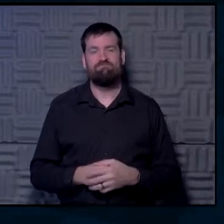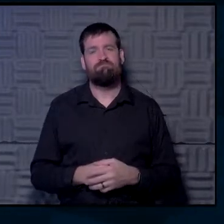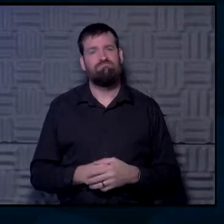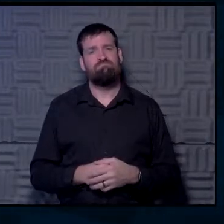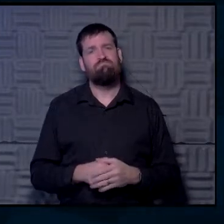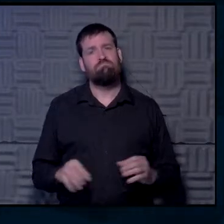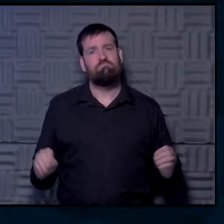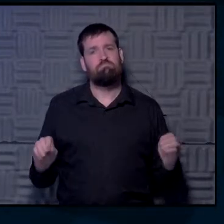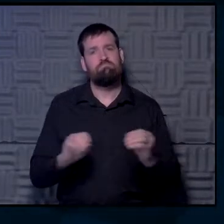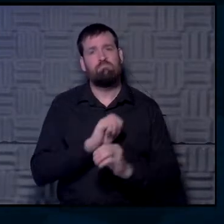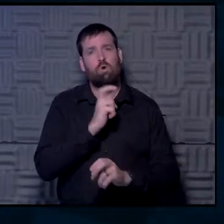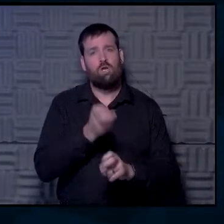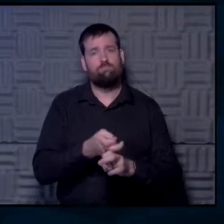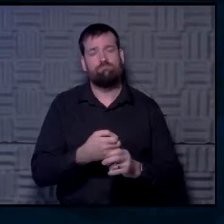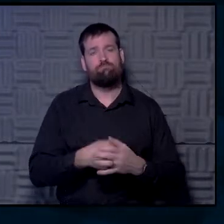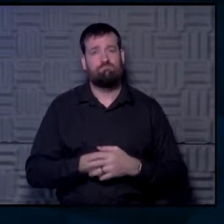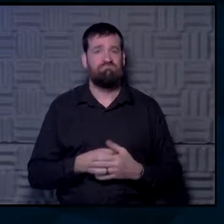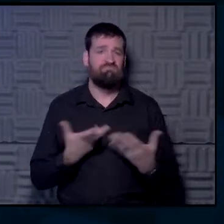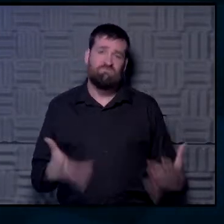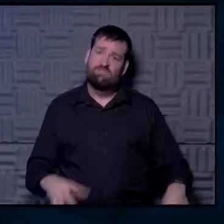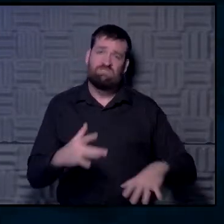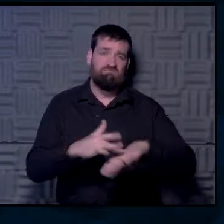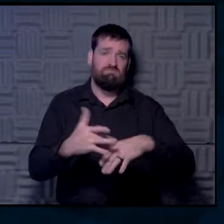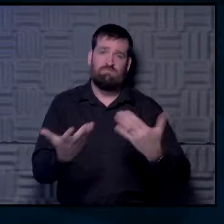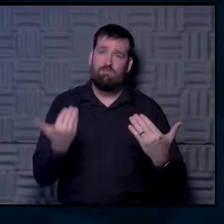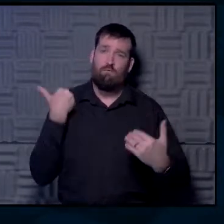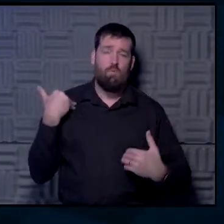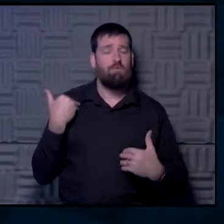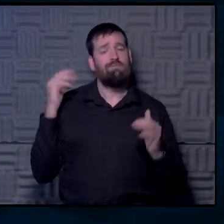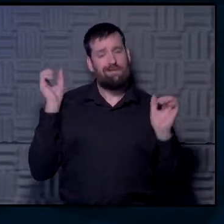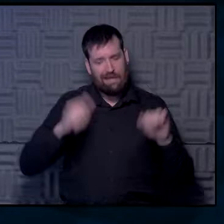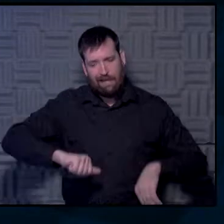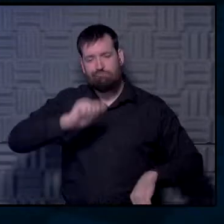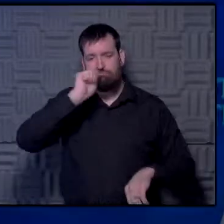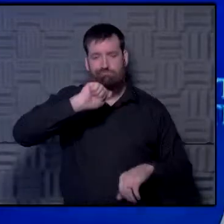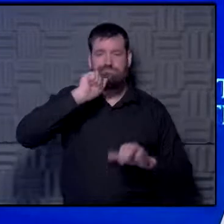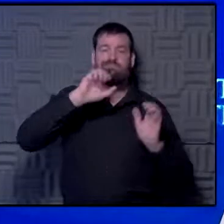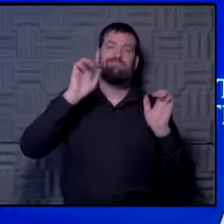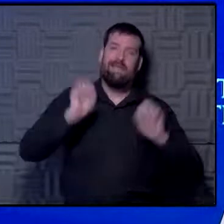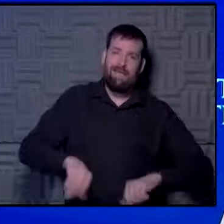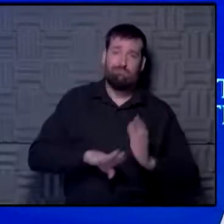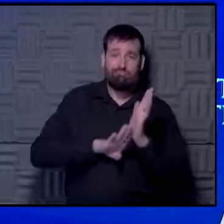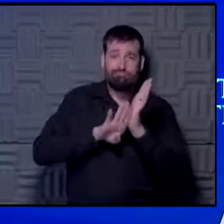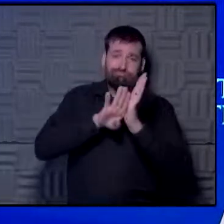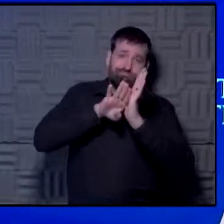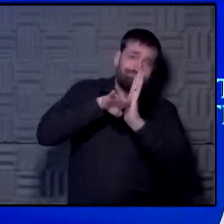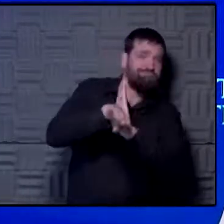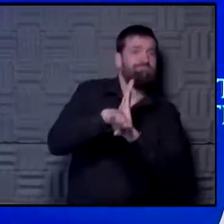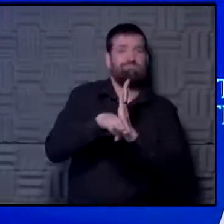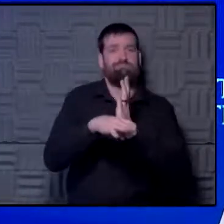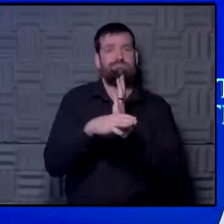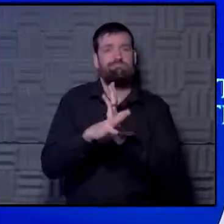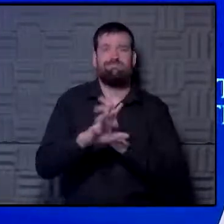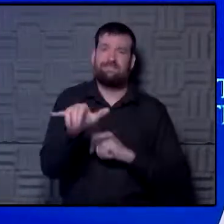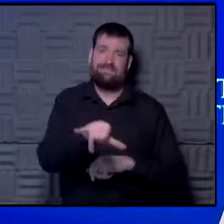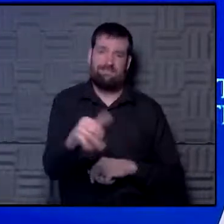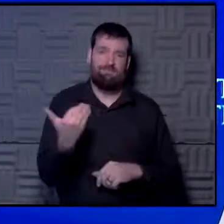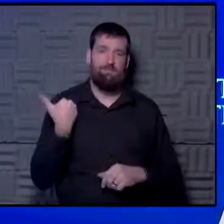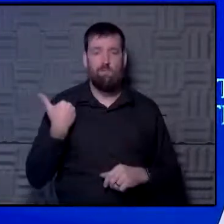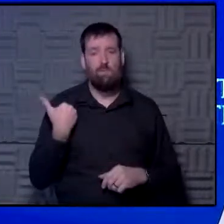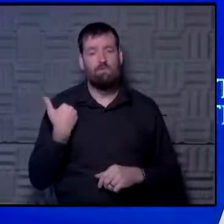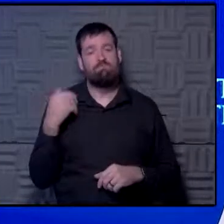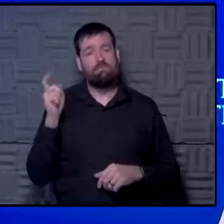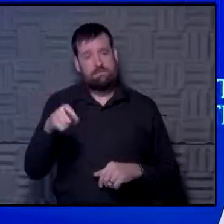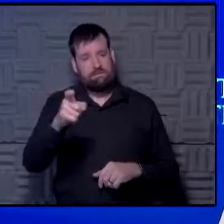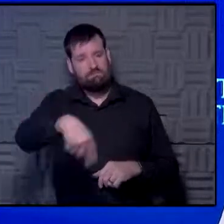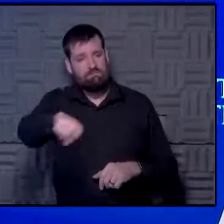getting harder. Well, we've been here before, and we can get through it again. We can bend the curve just like we have before. And we just need